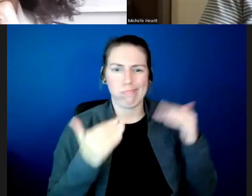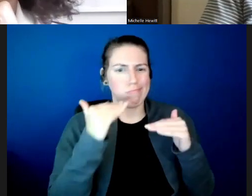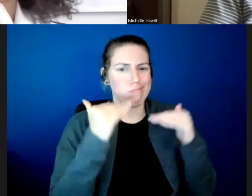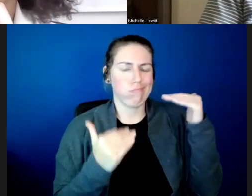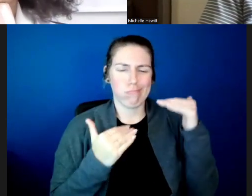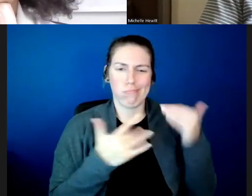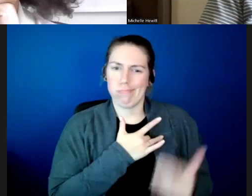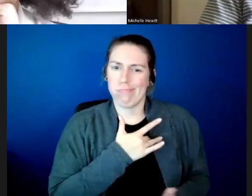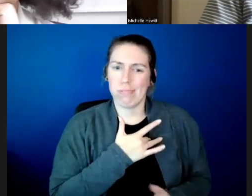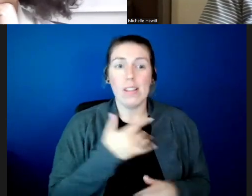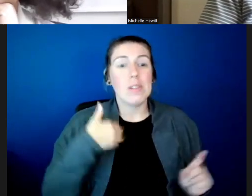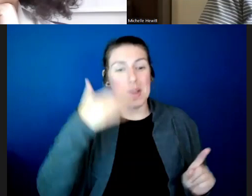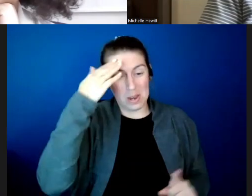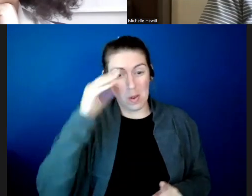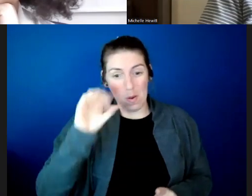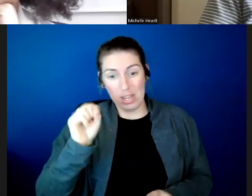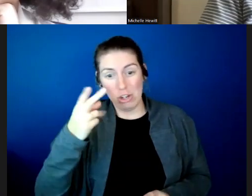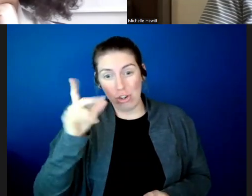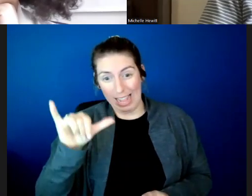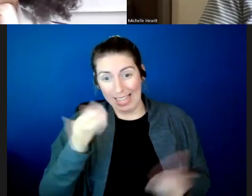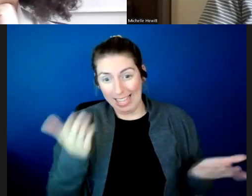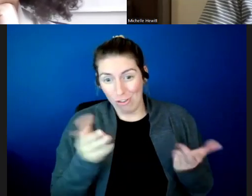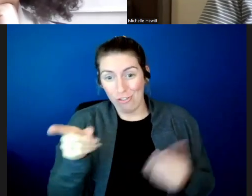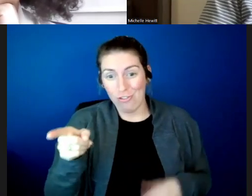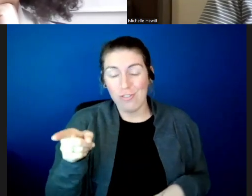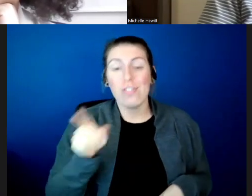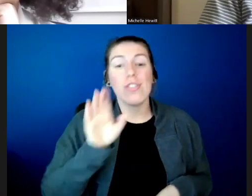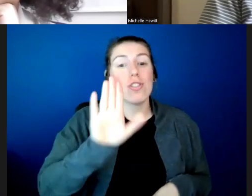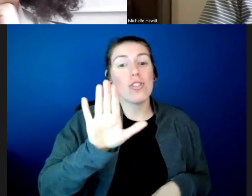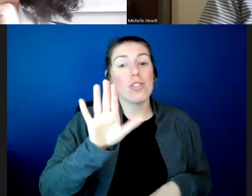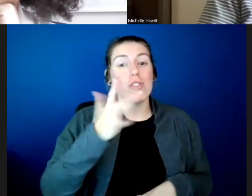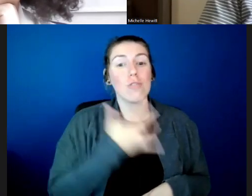know, who is here, her province